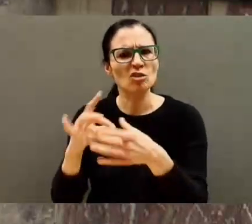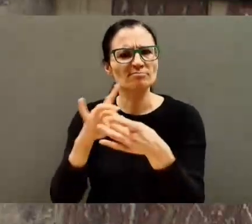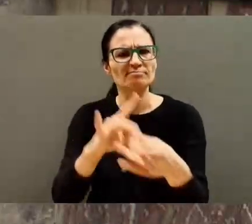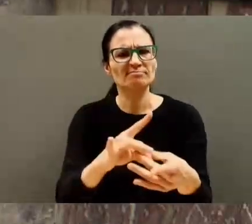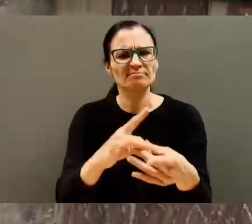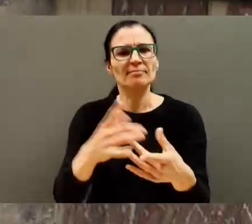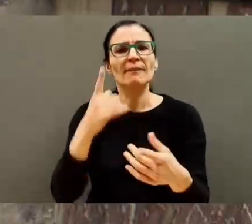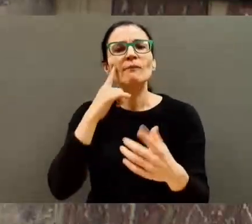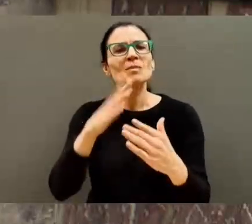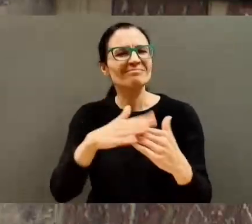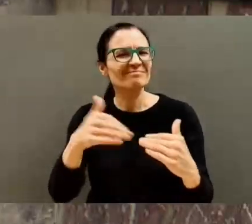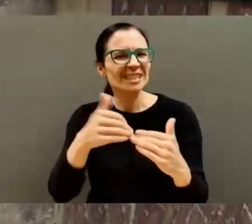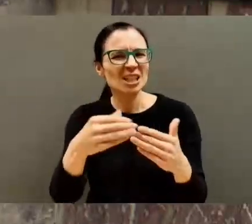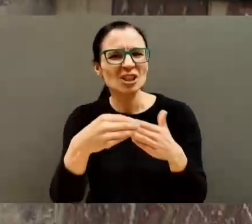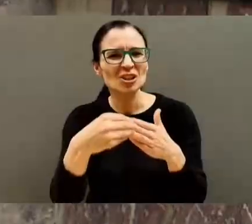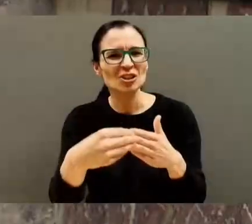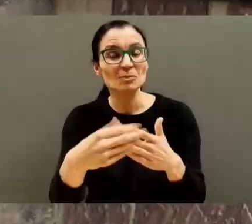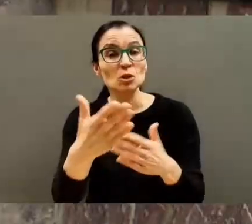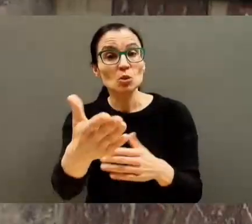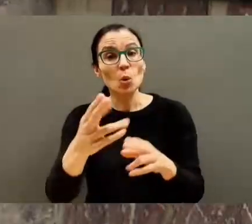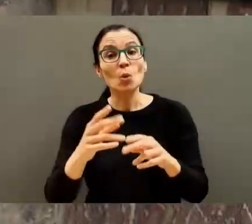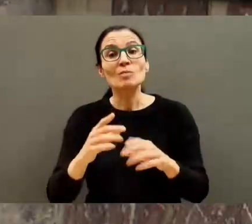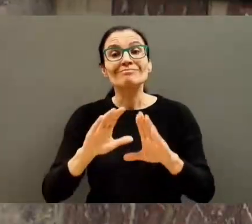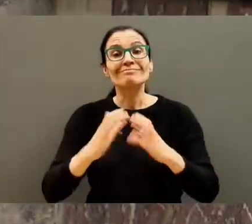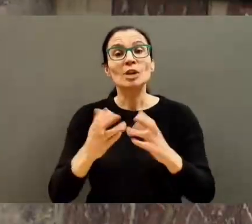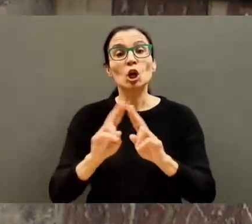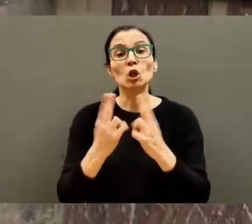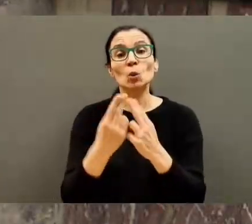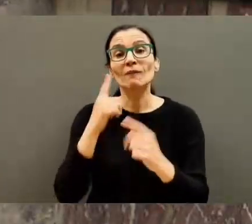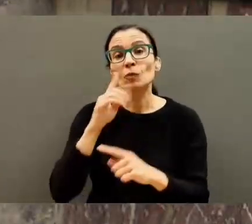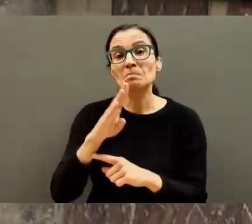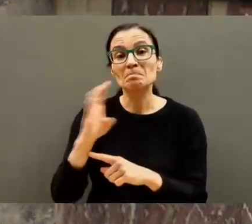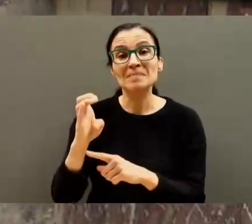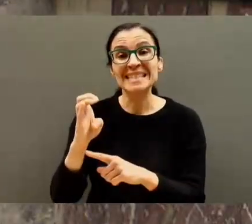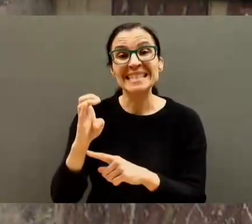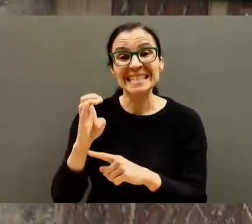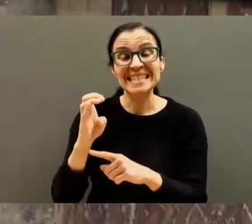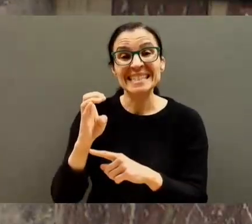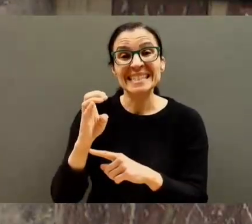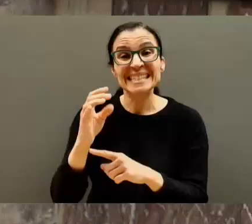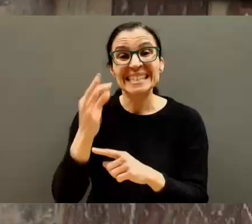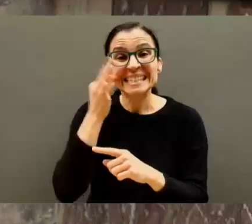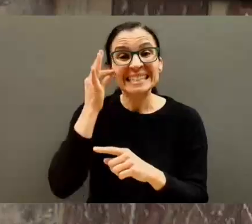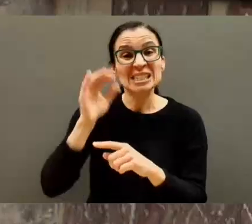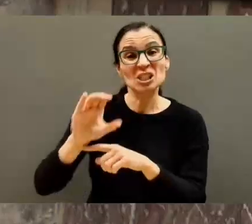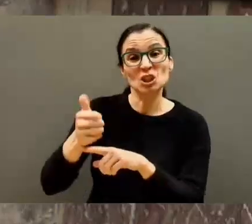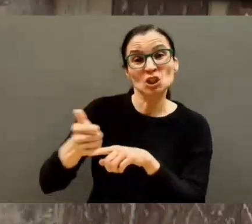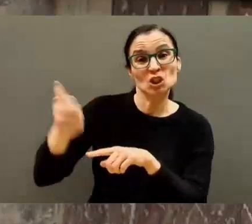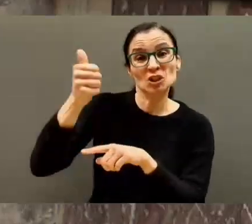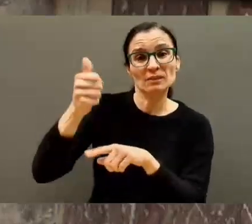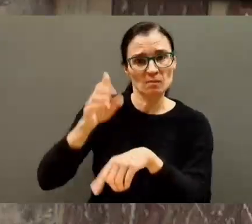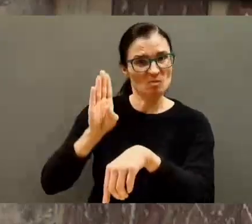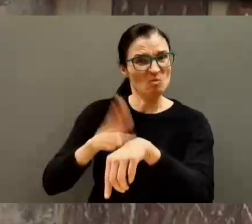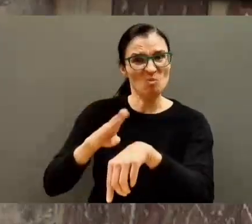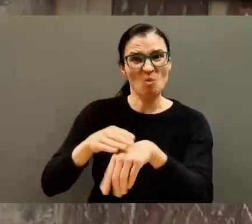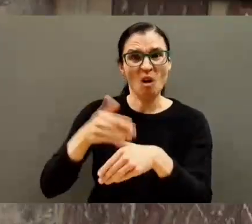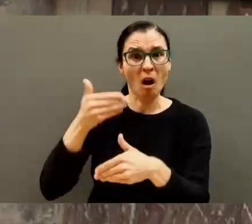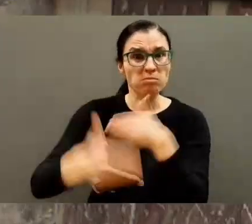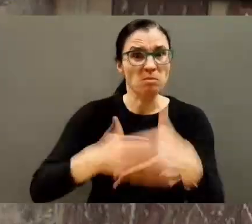to U.S. tariffs risks, and I quote, watering down the environmental assessment process, end